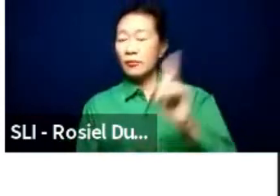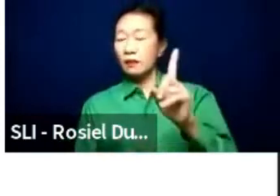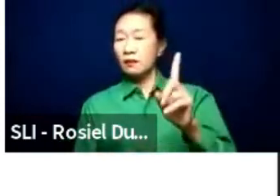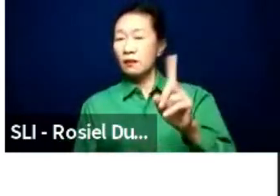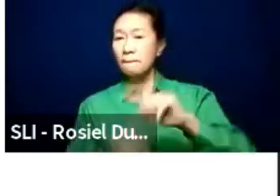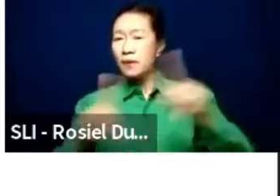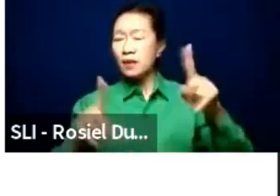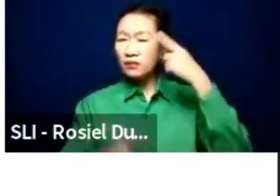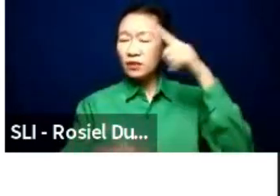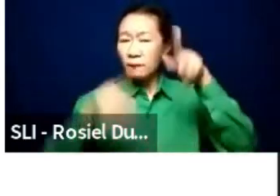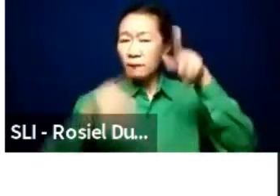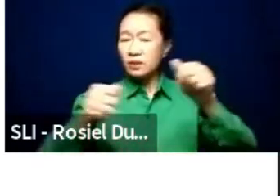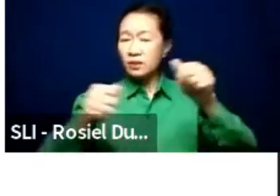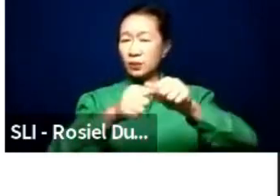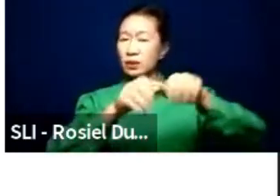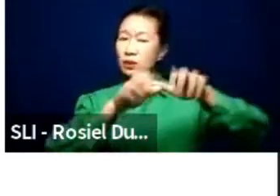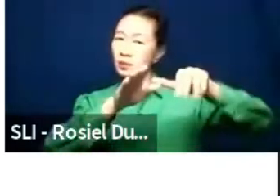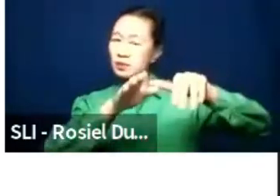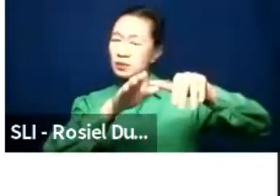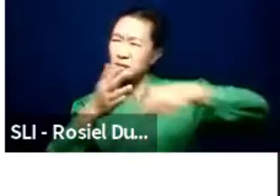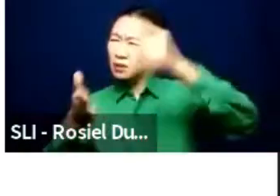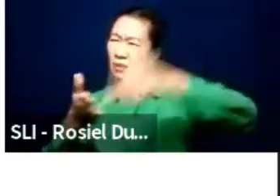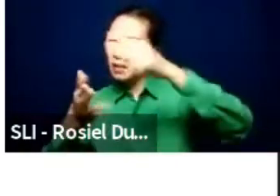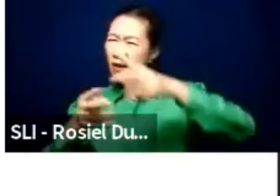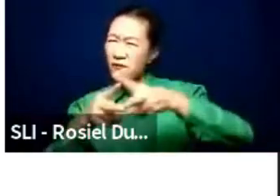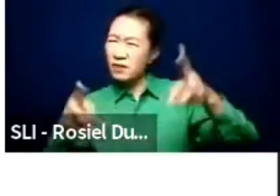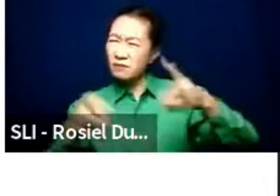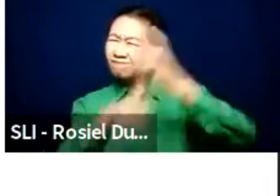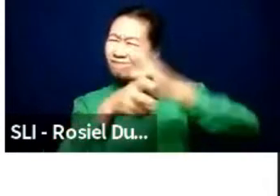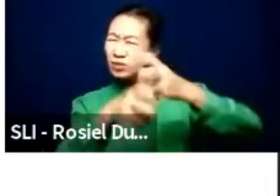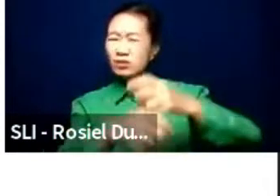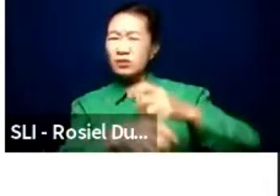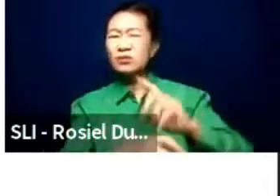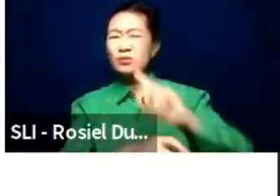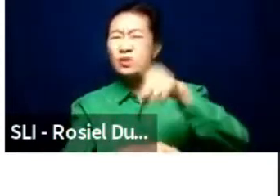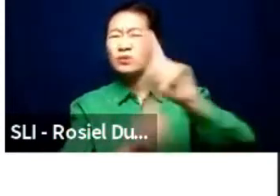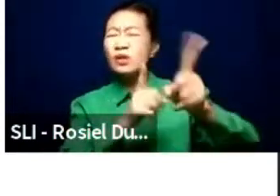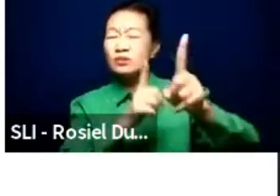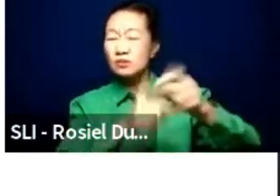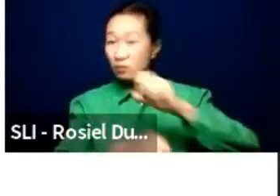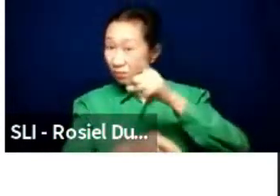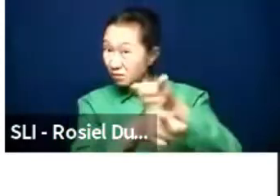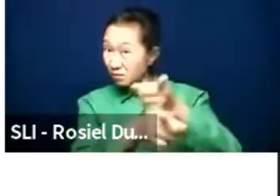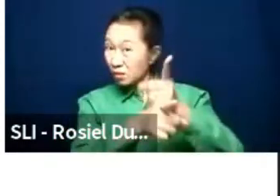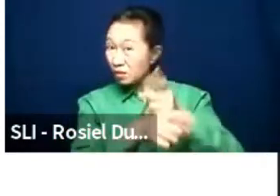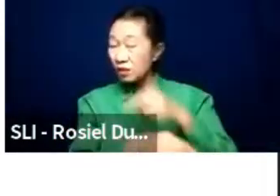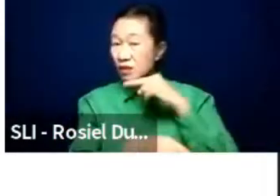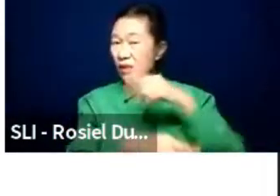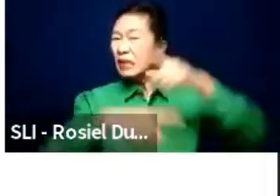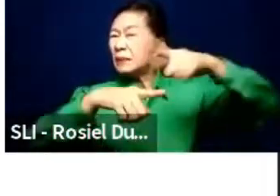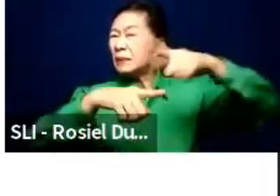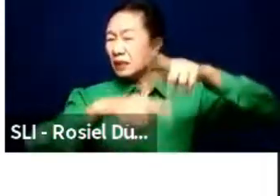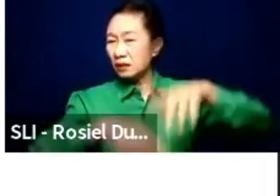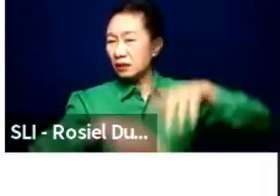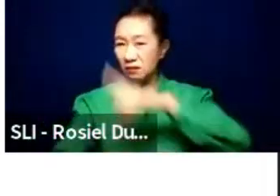Pero dun sa mga persons with disabilities, sometimes it's a very hard question to answer, no? Minsan very limited yung